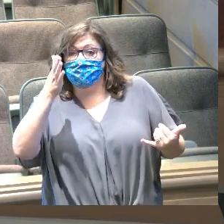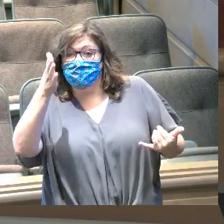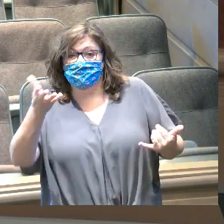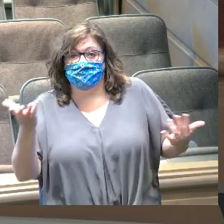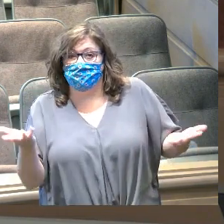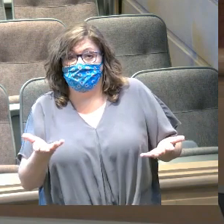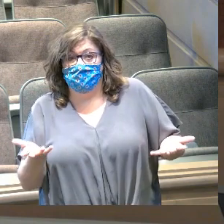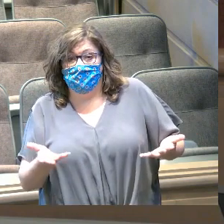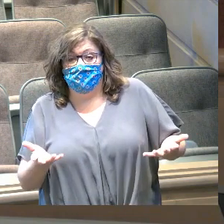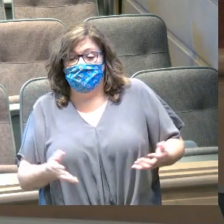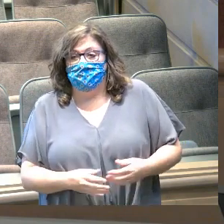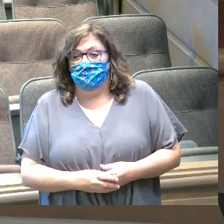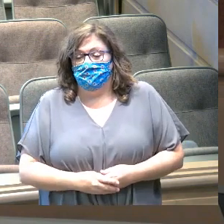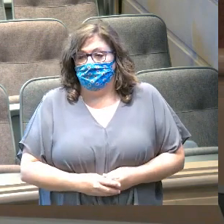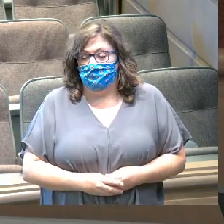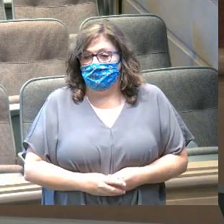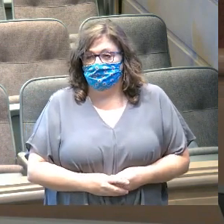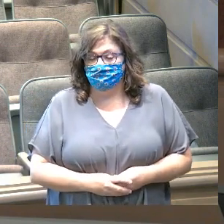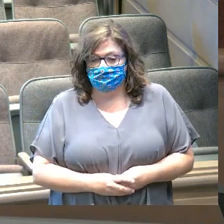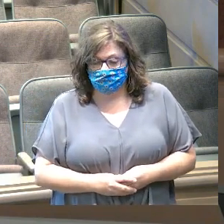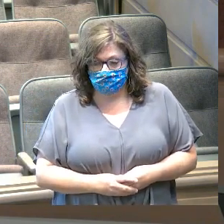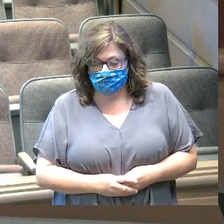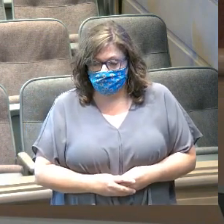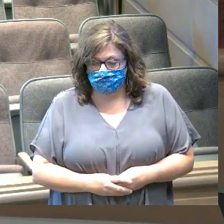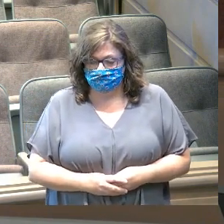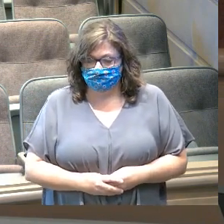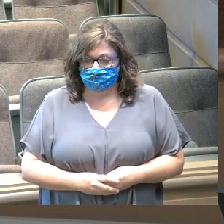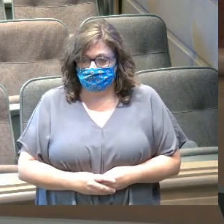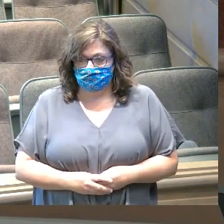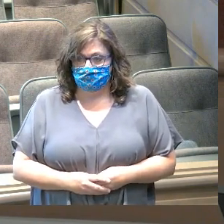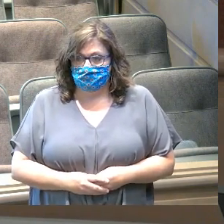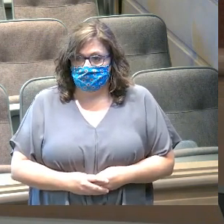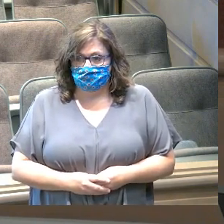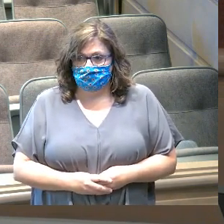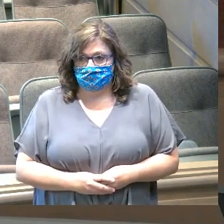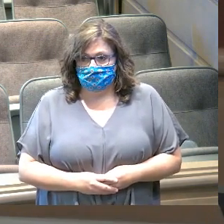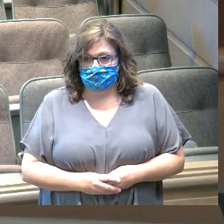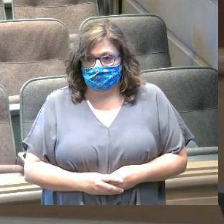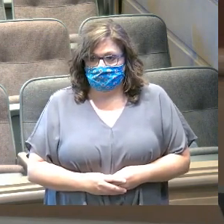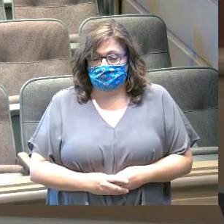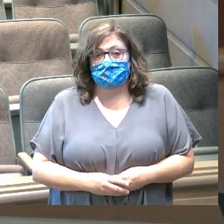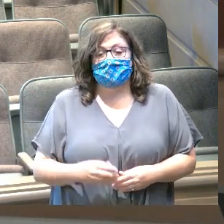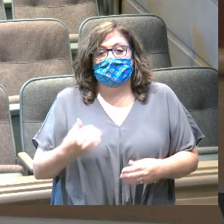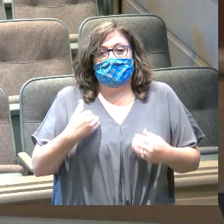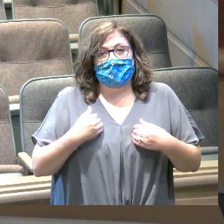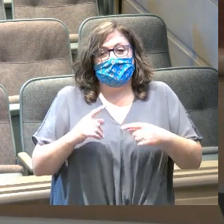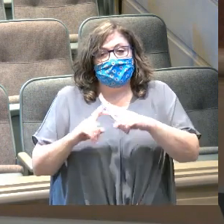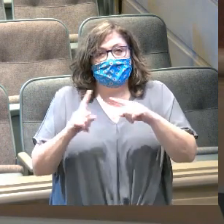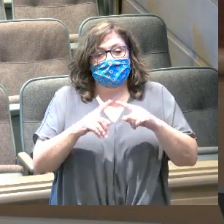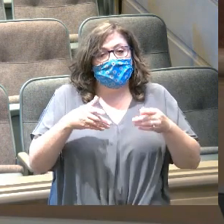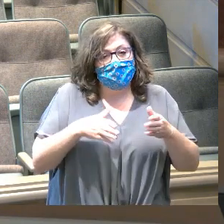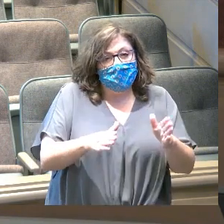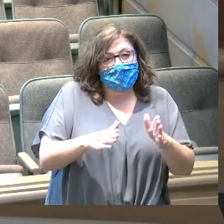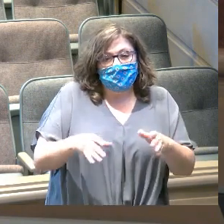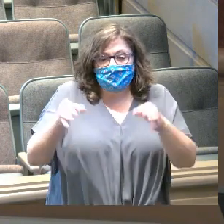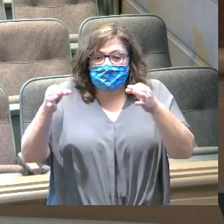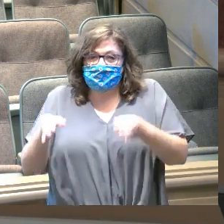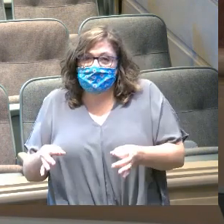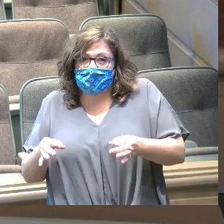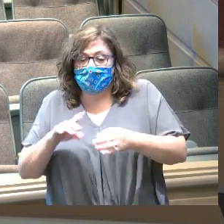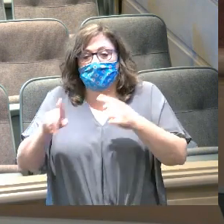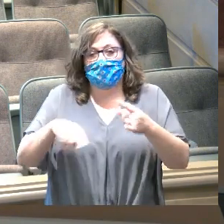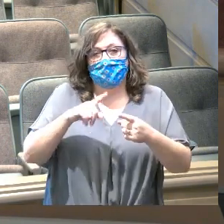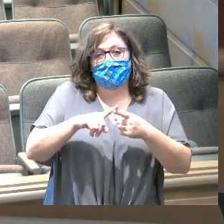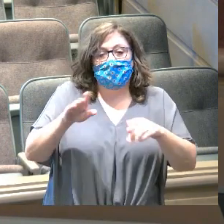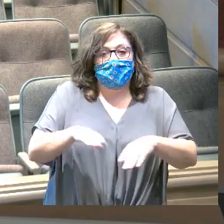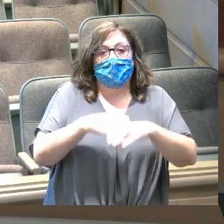measures for deciding when the economy should be reopened. And I think that generally means when we should